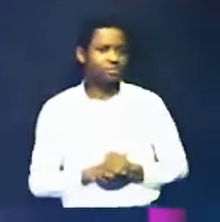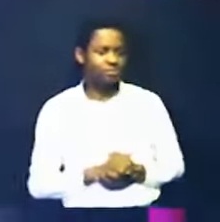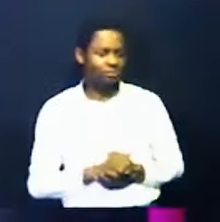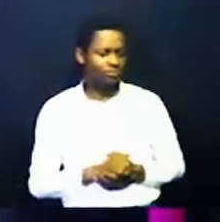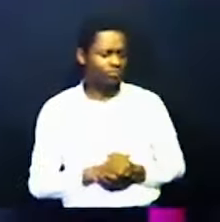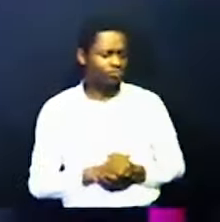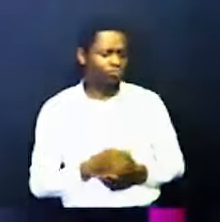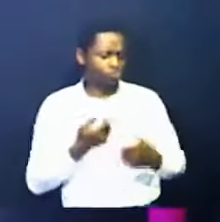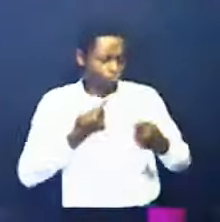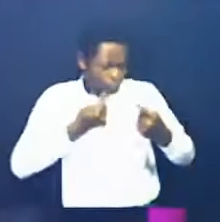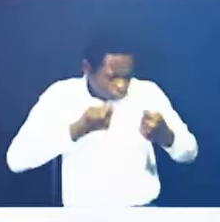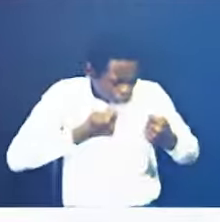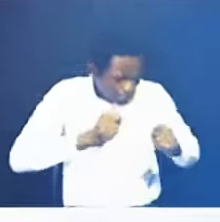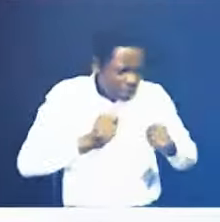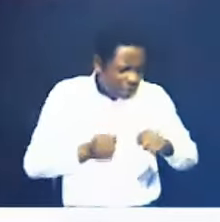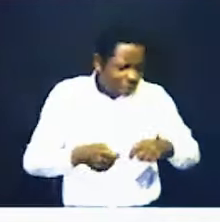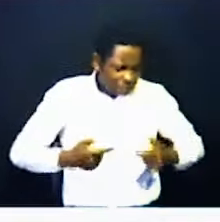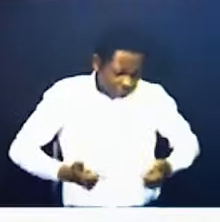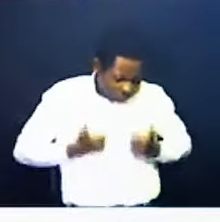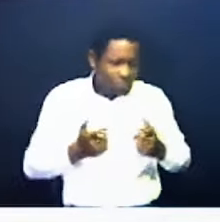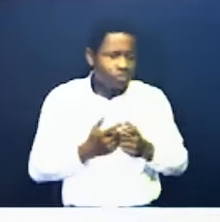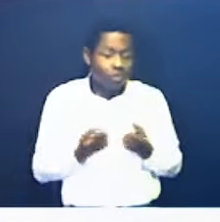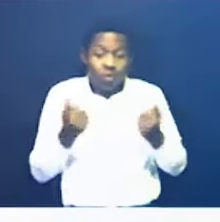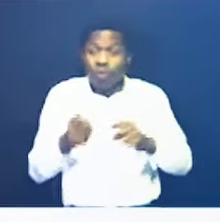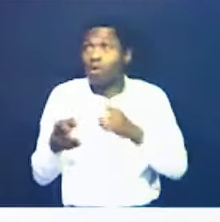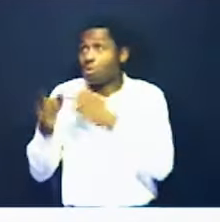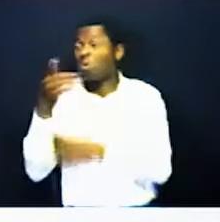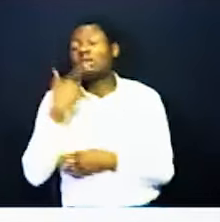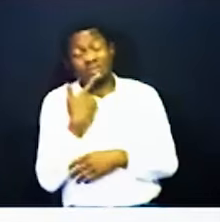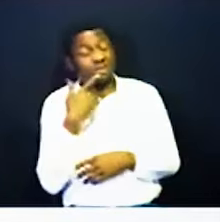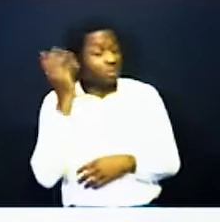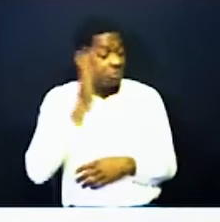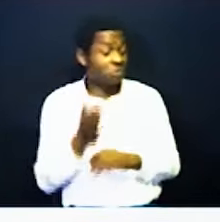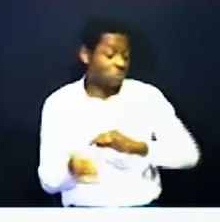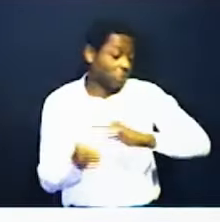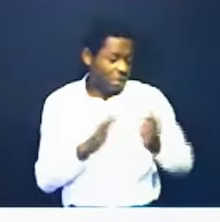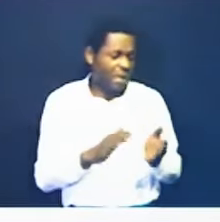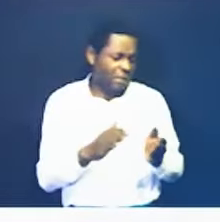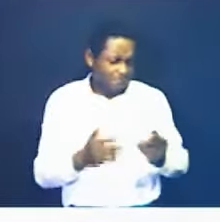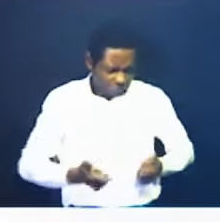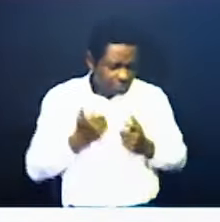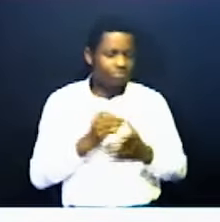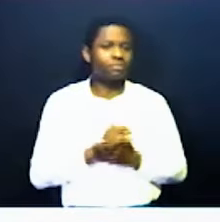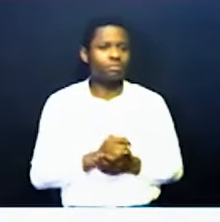to live when God has said he would die. What caused